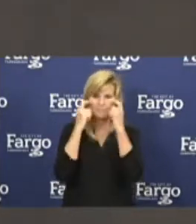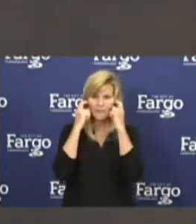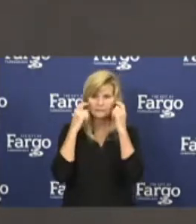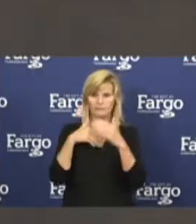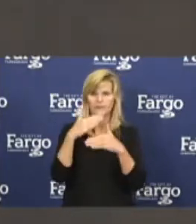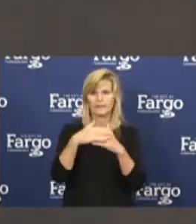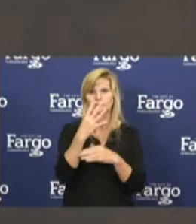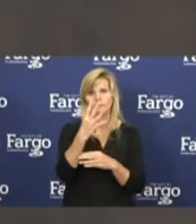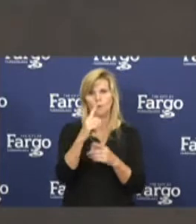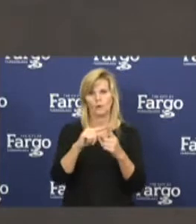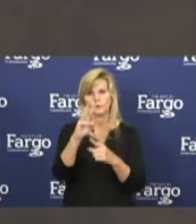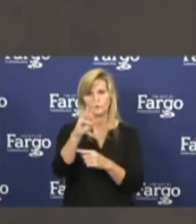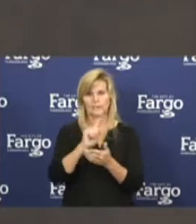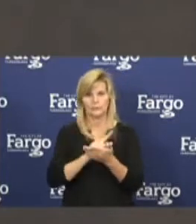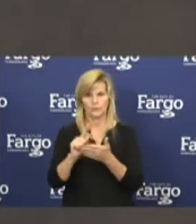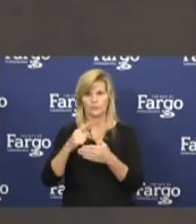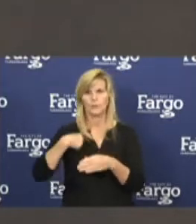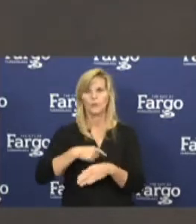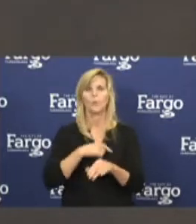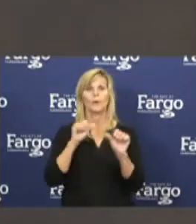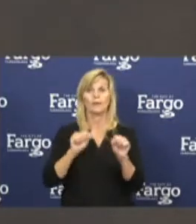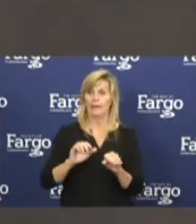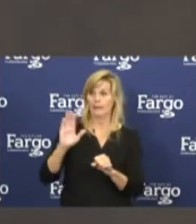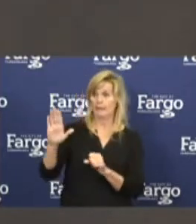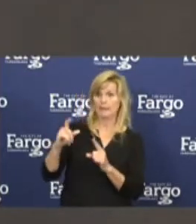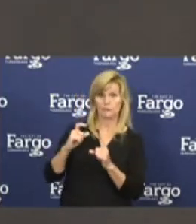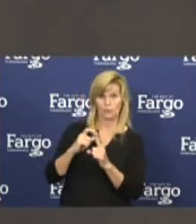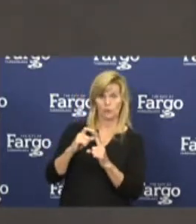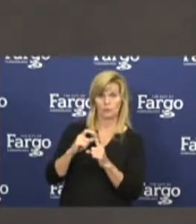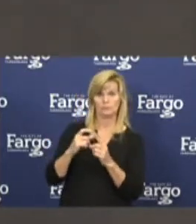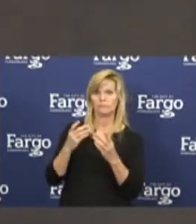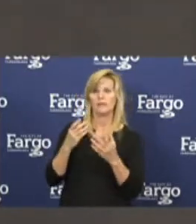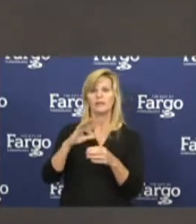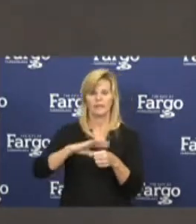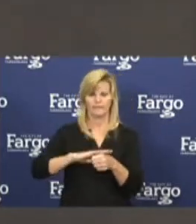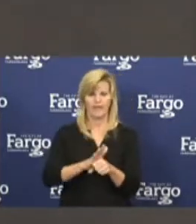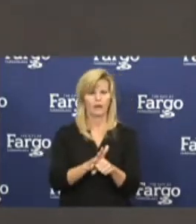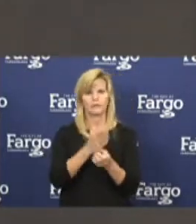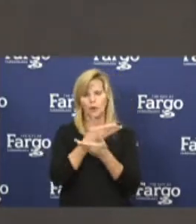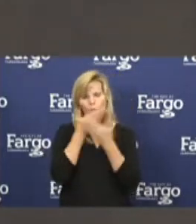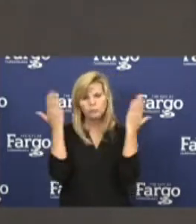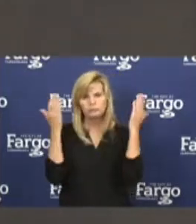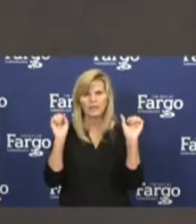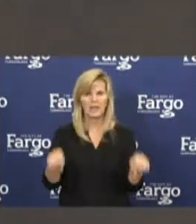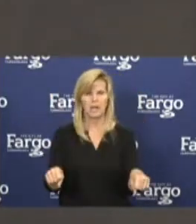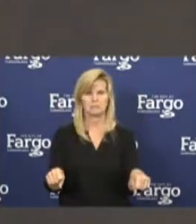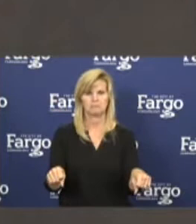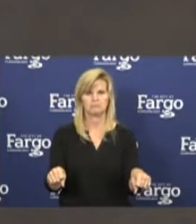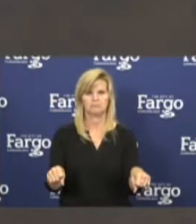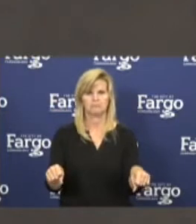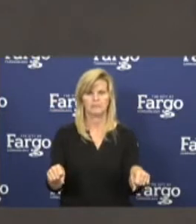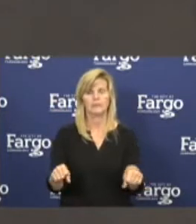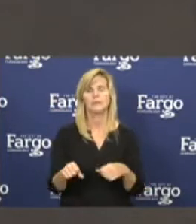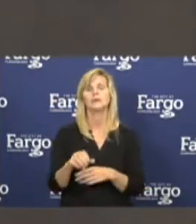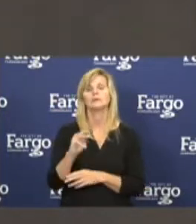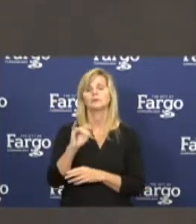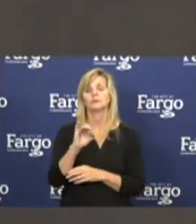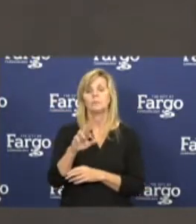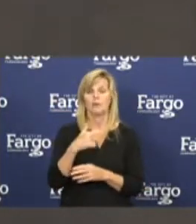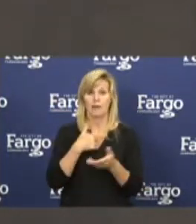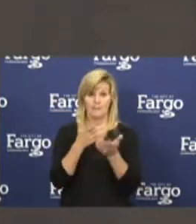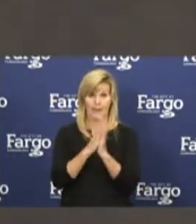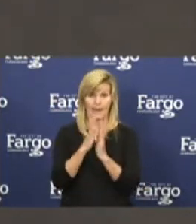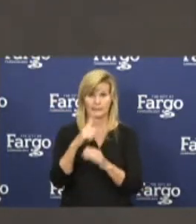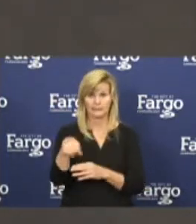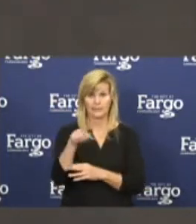to 6 weeks, we can, in his words, drive the virus into the ground. So as mayor, I'm asking you, and it's